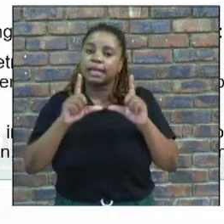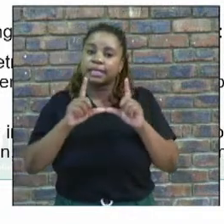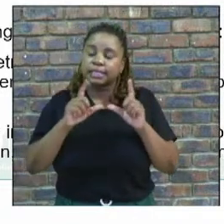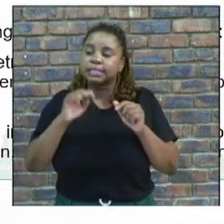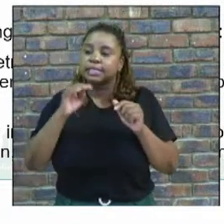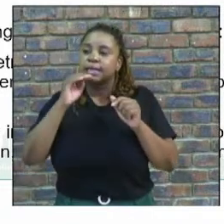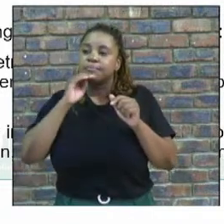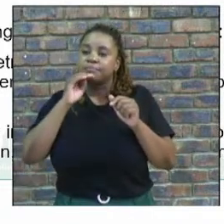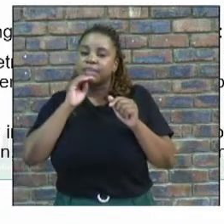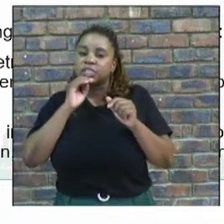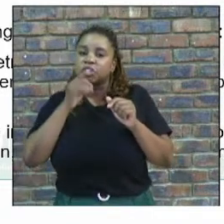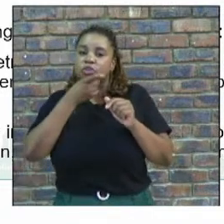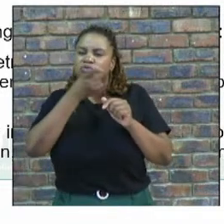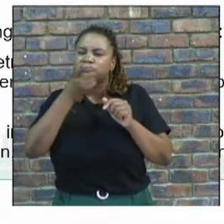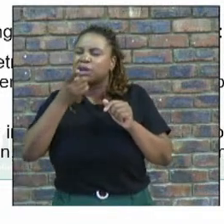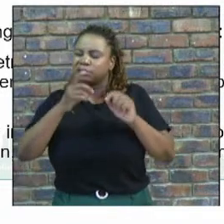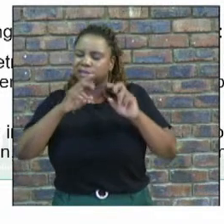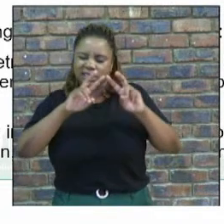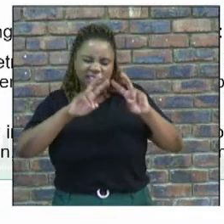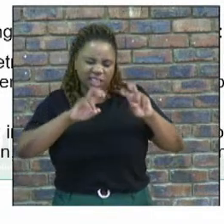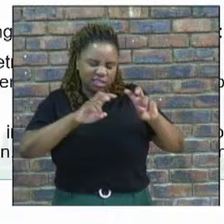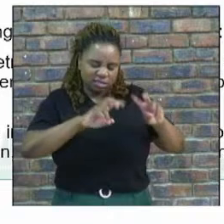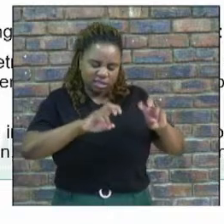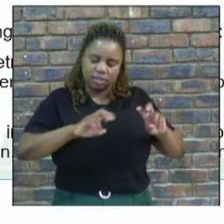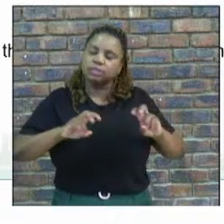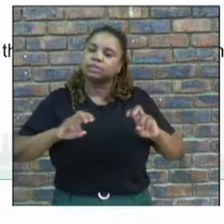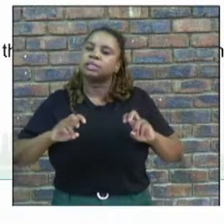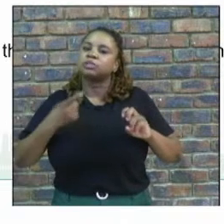search for your oil and gas.